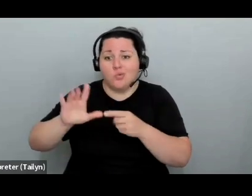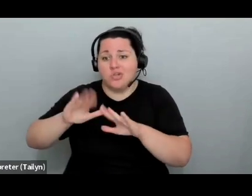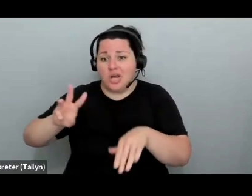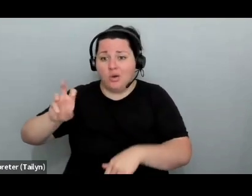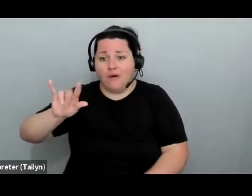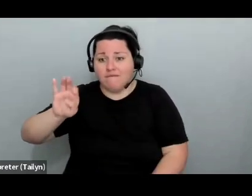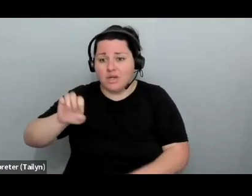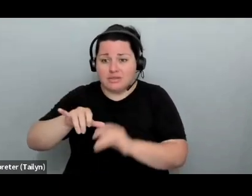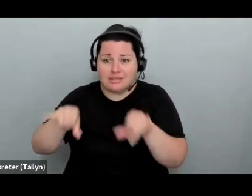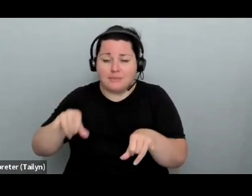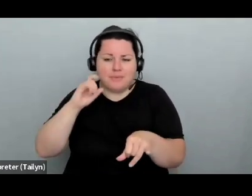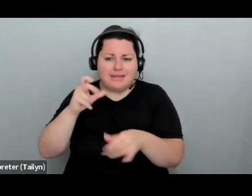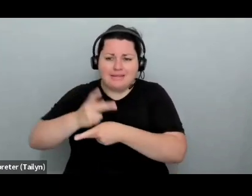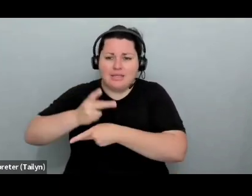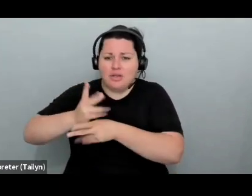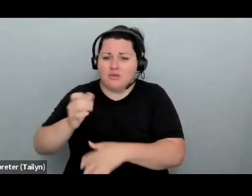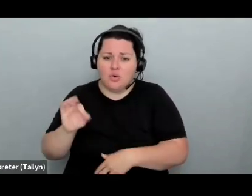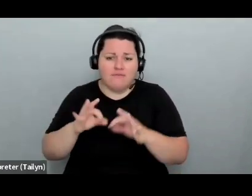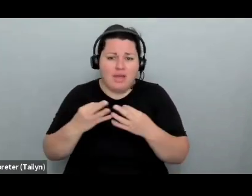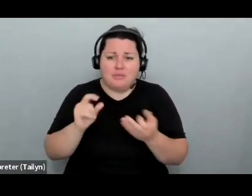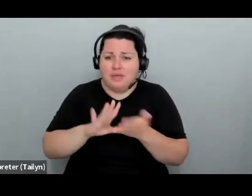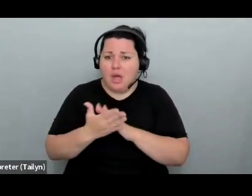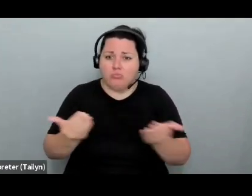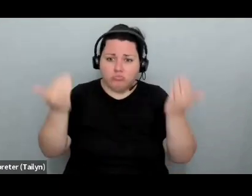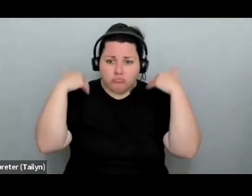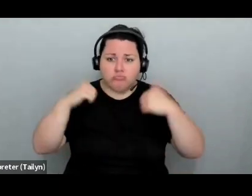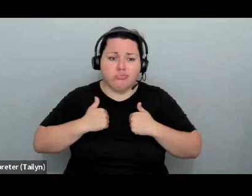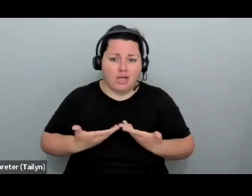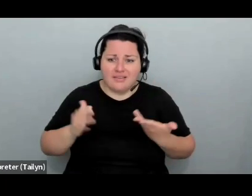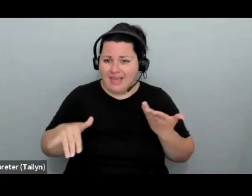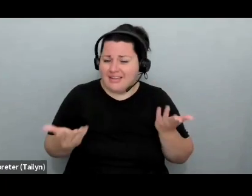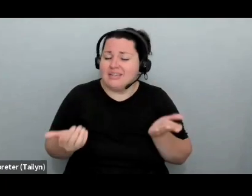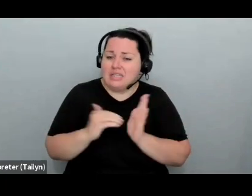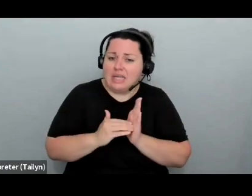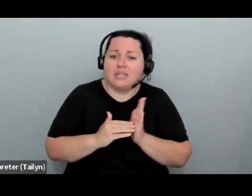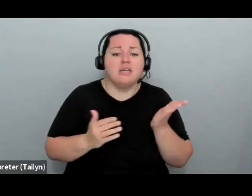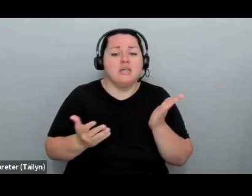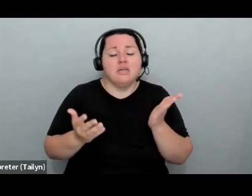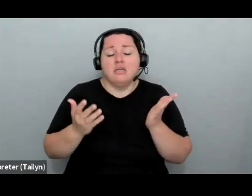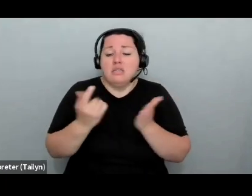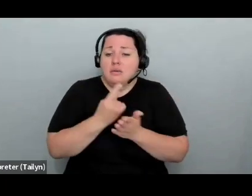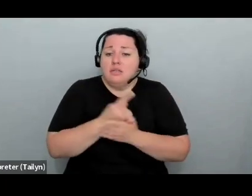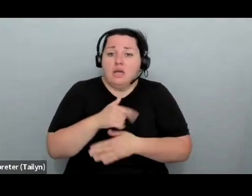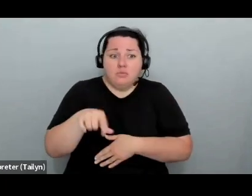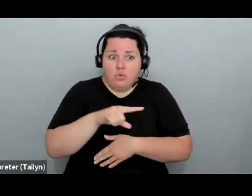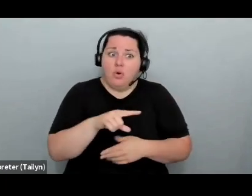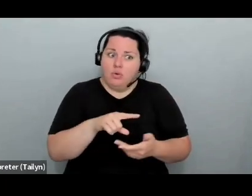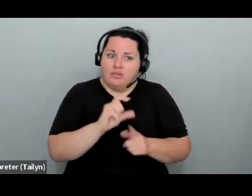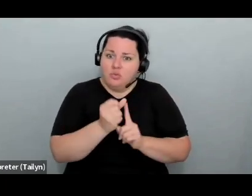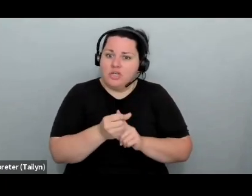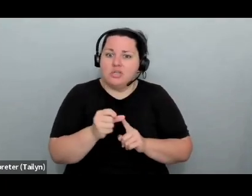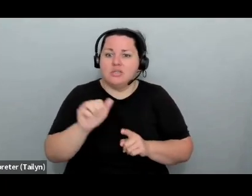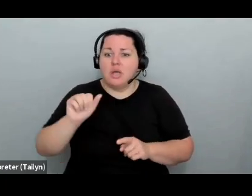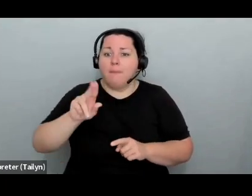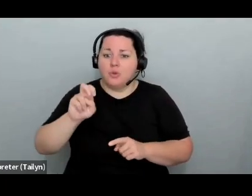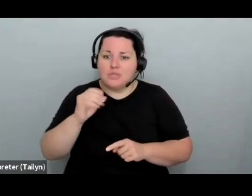because caregivers or families get overwhelmed, exhausted, and then again, and sometimes in some of those episodes, abuse and neglect can come in.